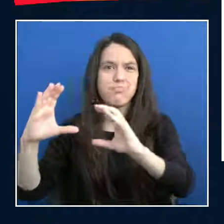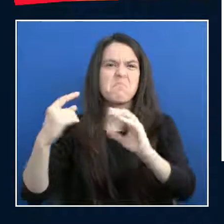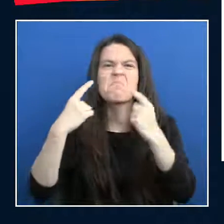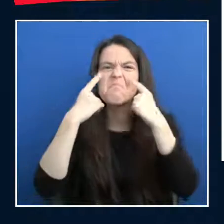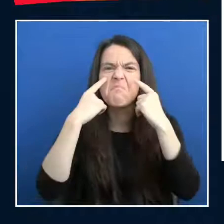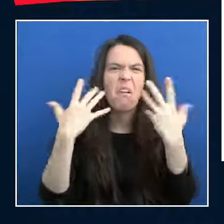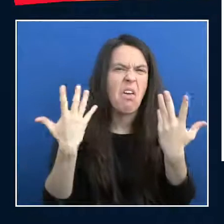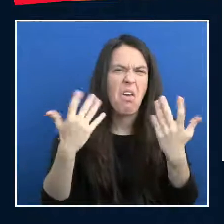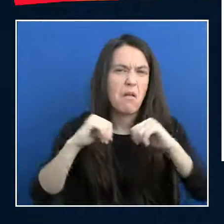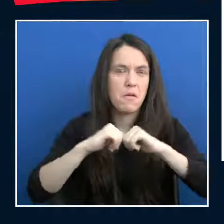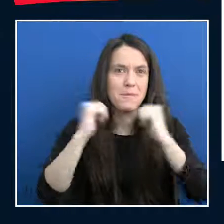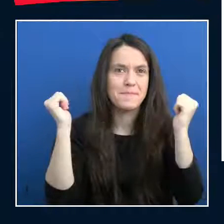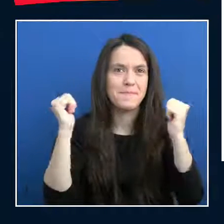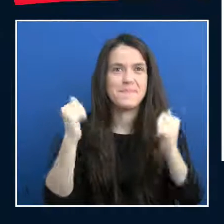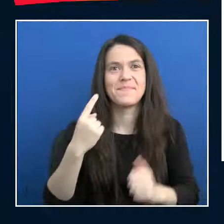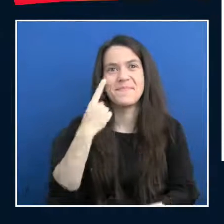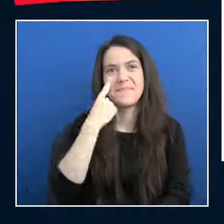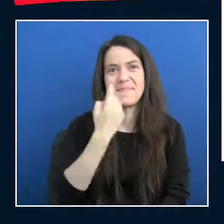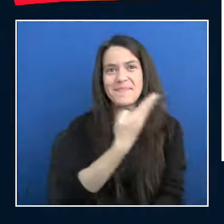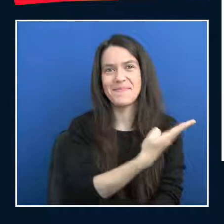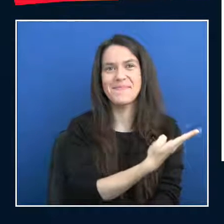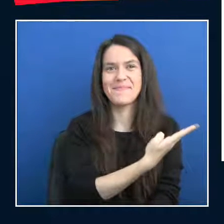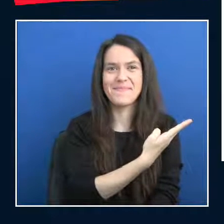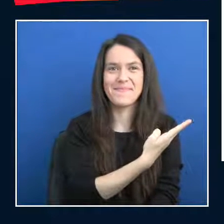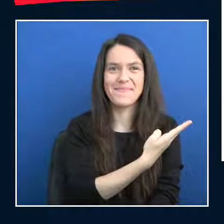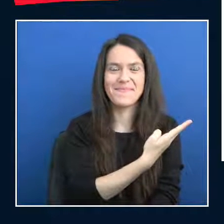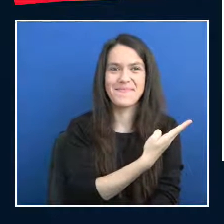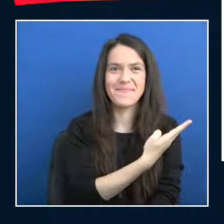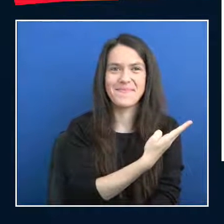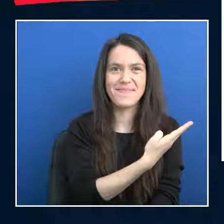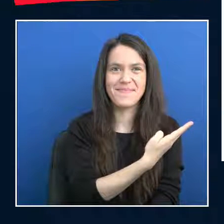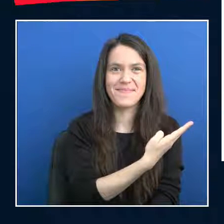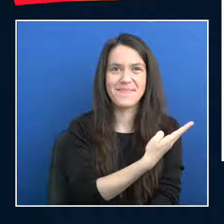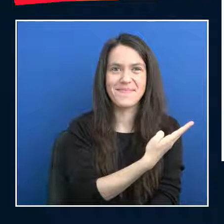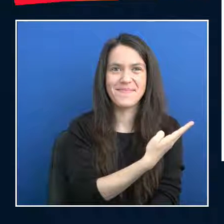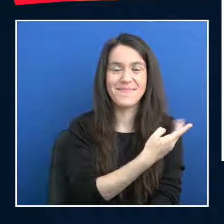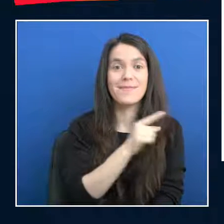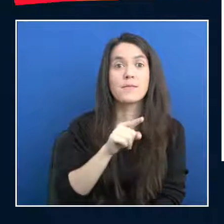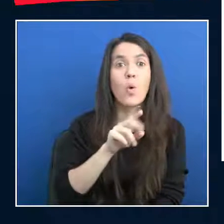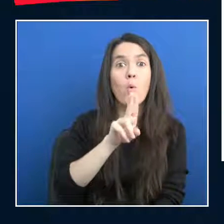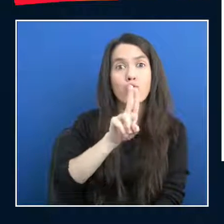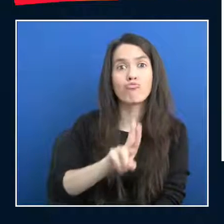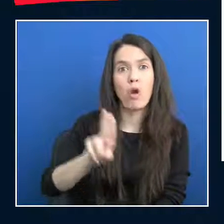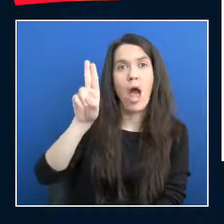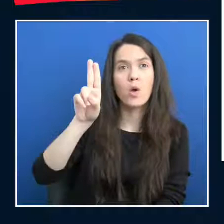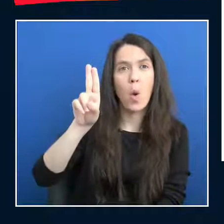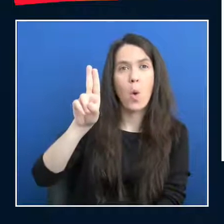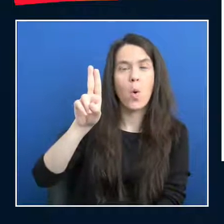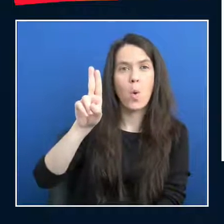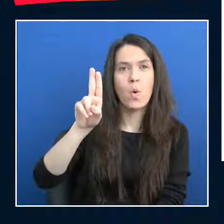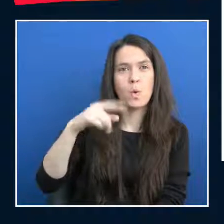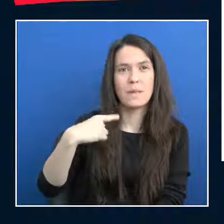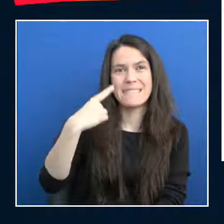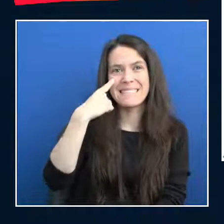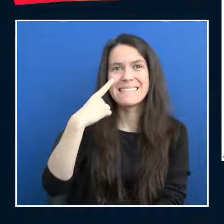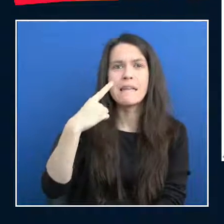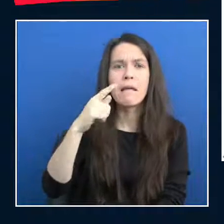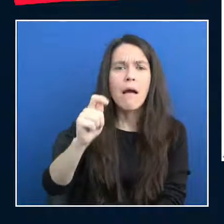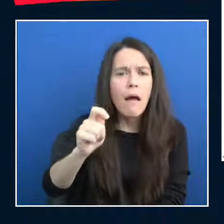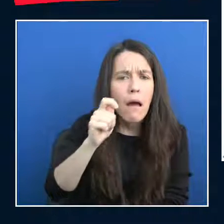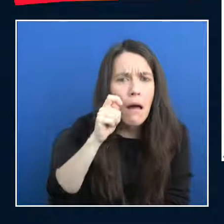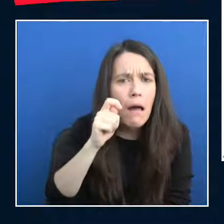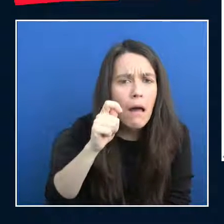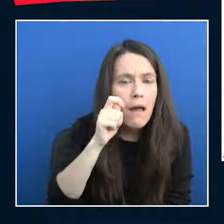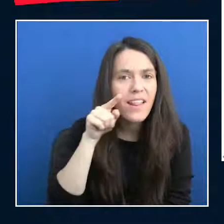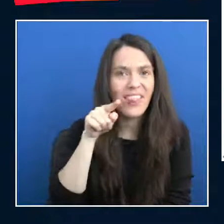like. Here's a Maven example, but the one for Umbraco is also a multi-stage build, so we can have a look at this one as well. So